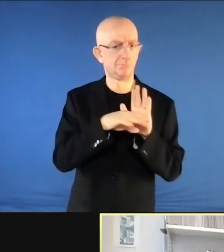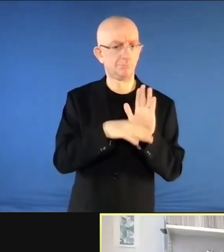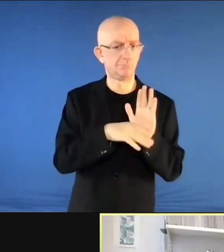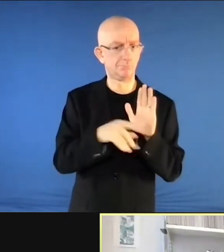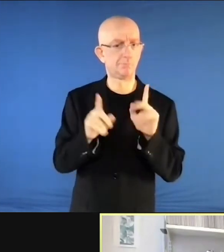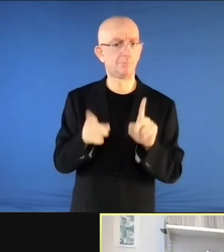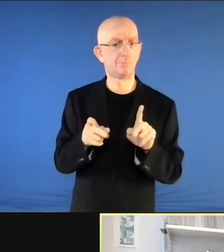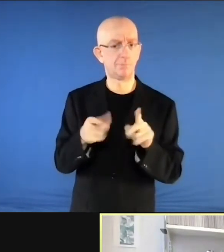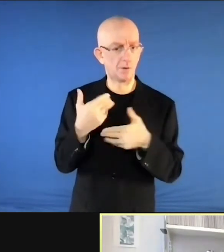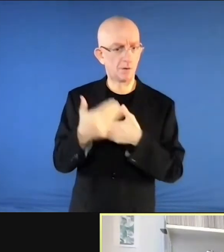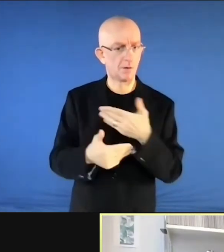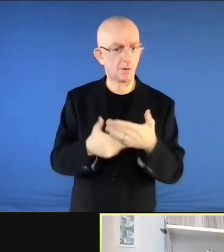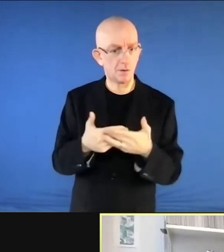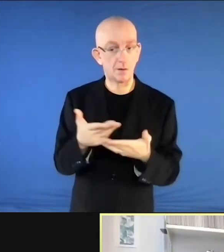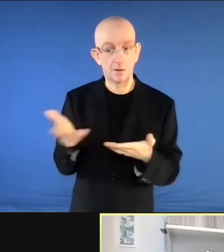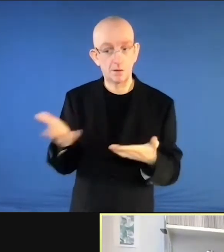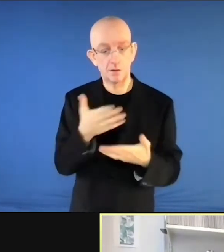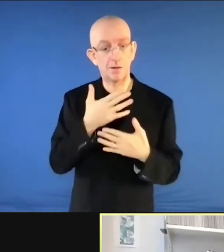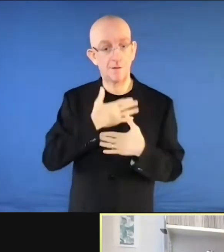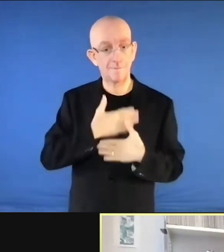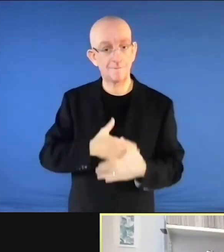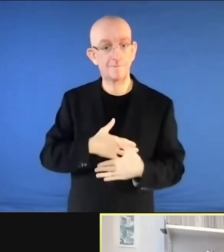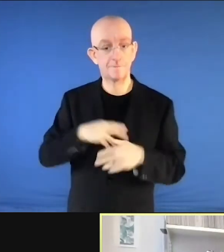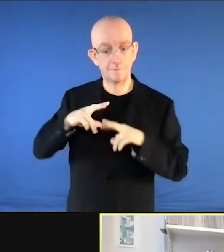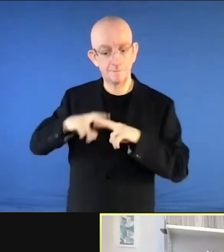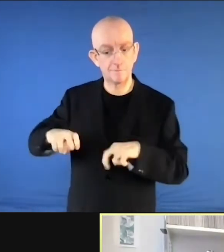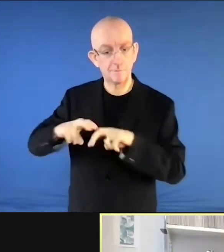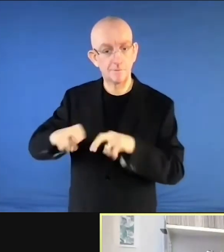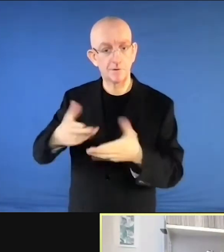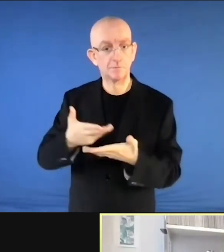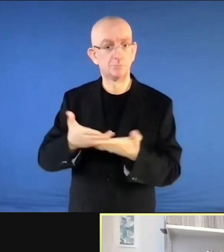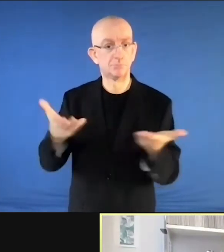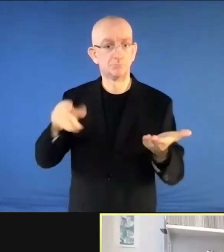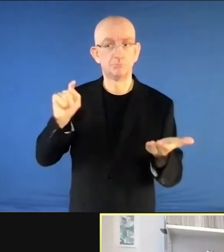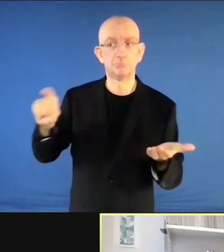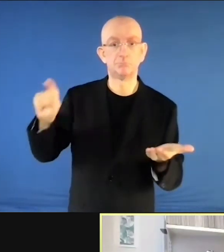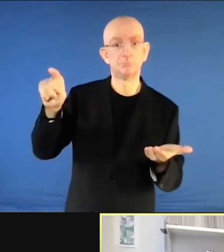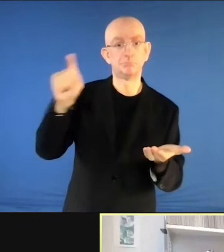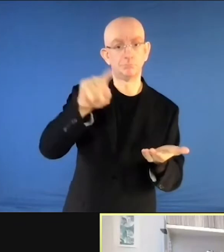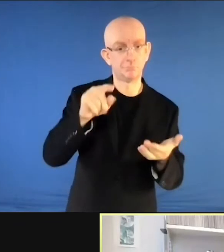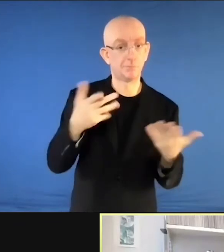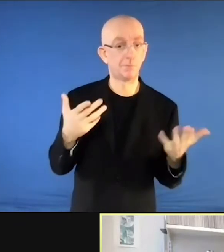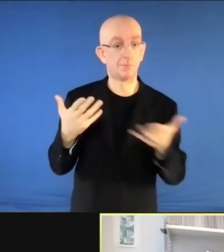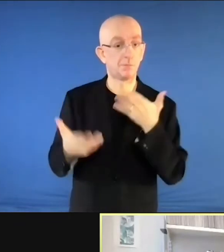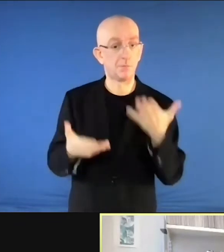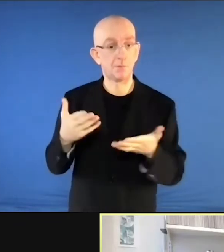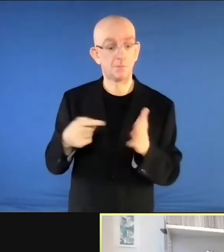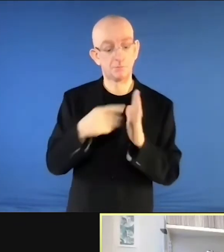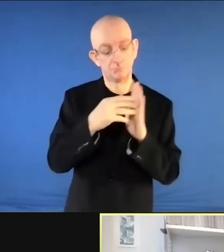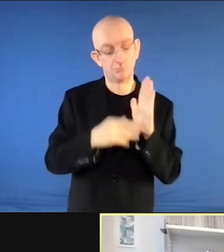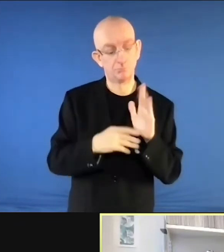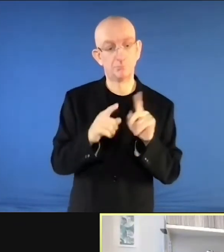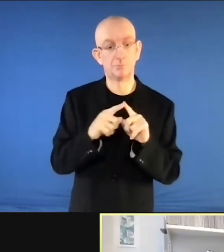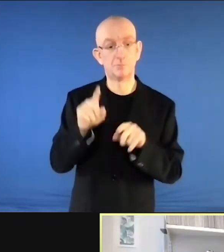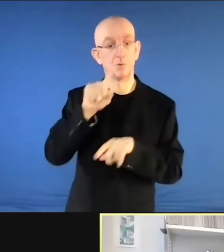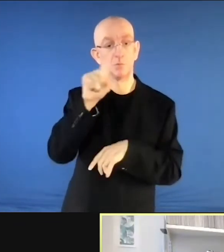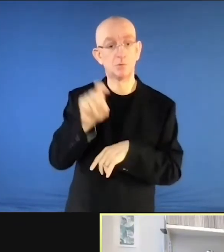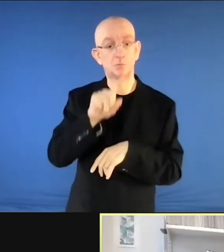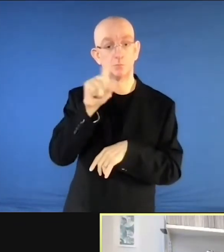person, whether it will be by questionnaire, whether it'll be on a Zoom link like this. Hopefully that will come to an